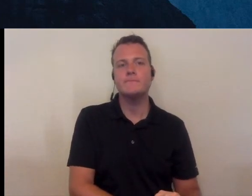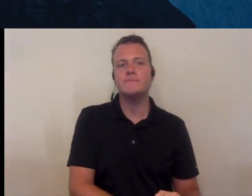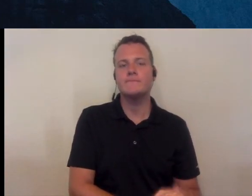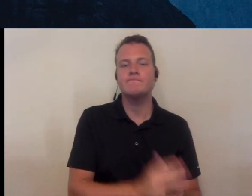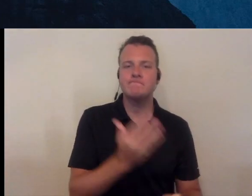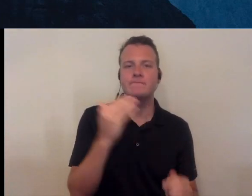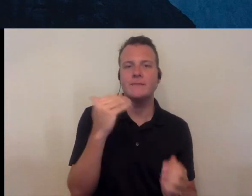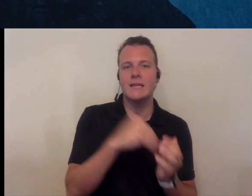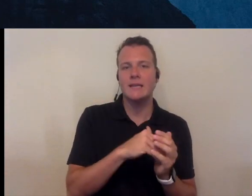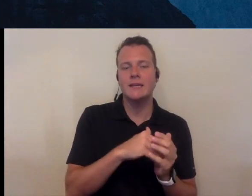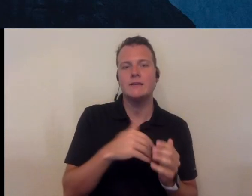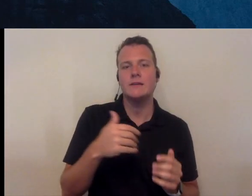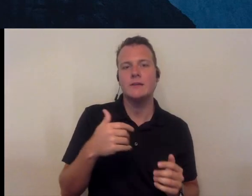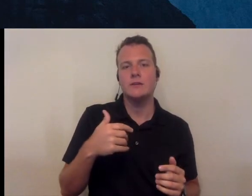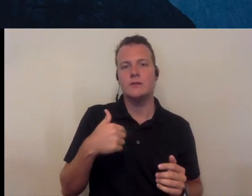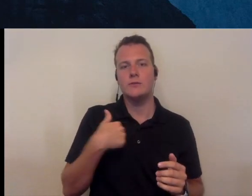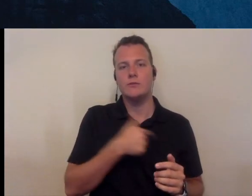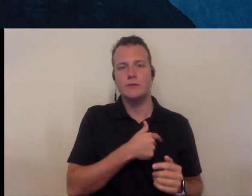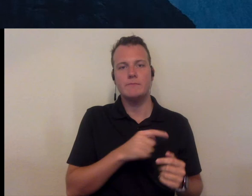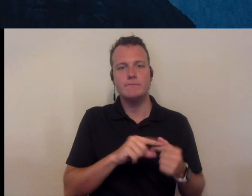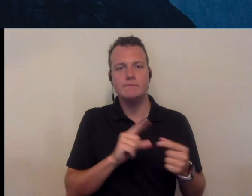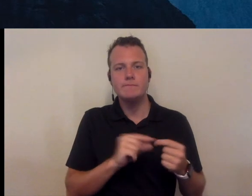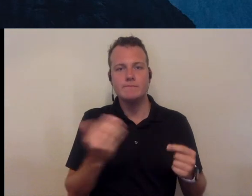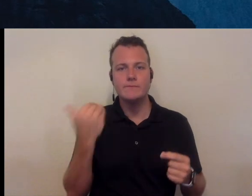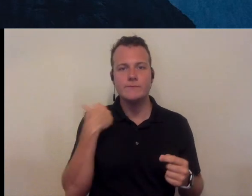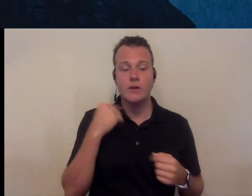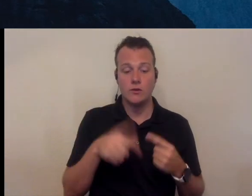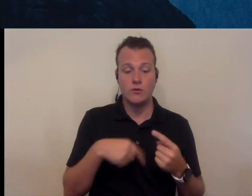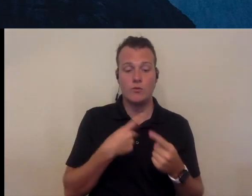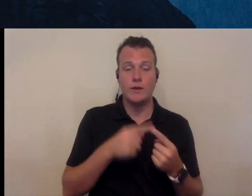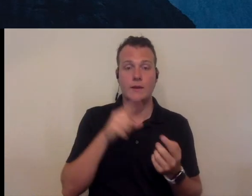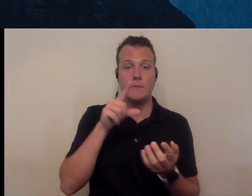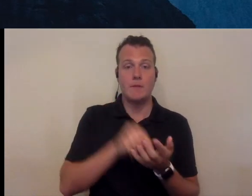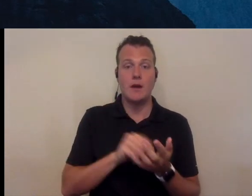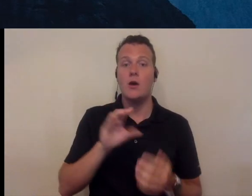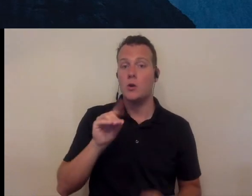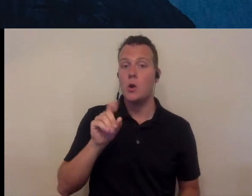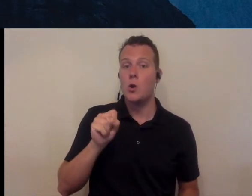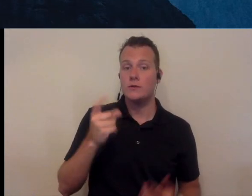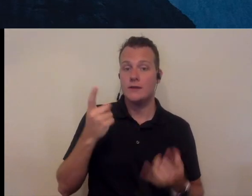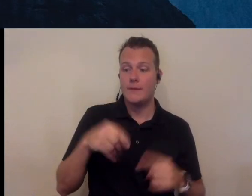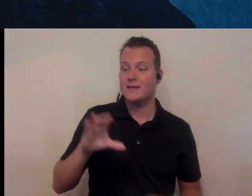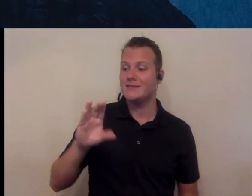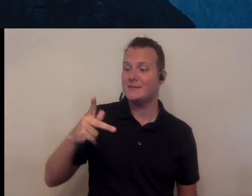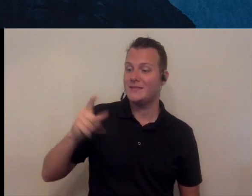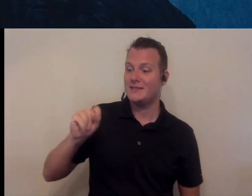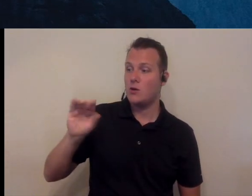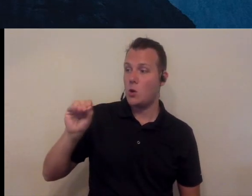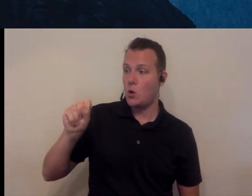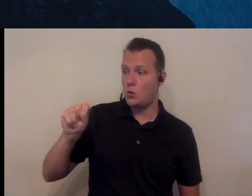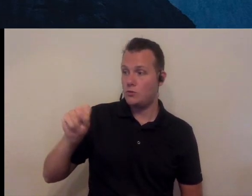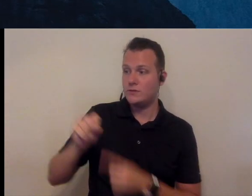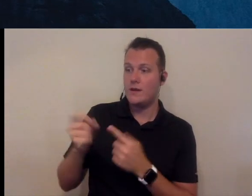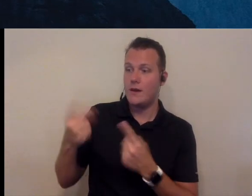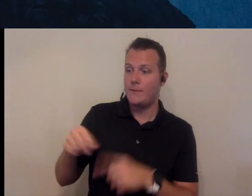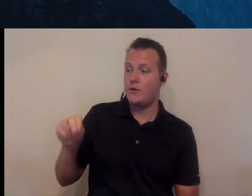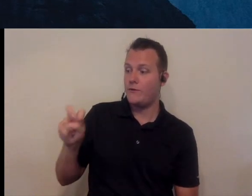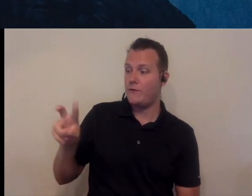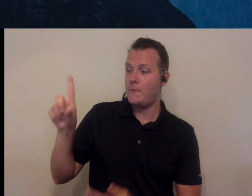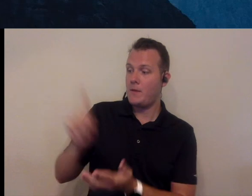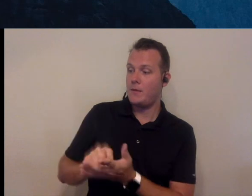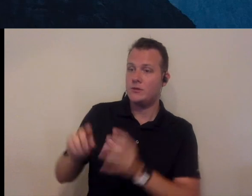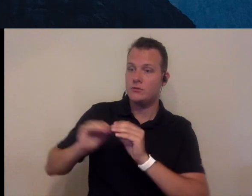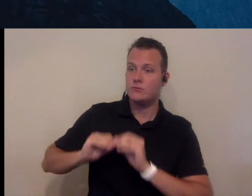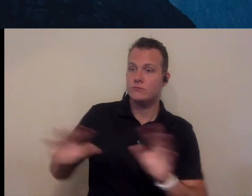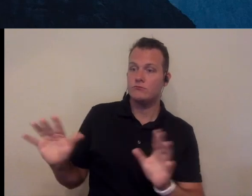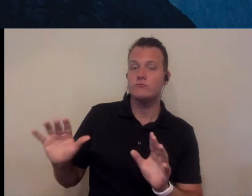this point in time. But again, as we mentioned, it will be when they're published, when the codes are the CPT codes are